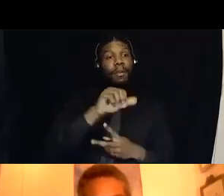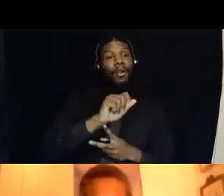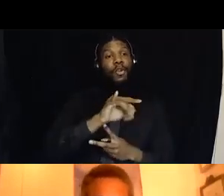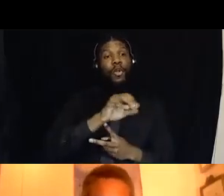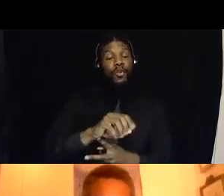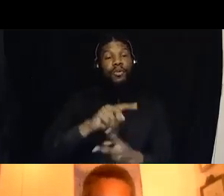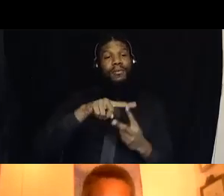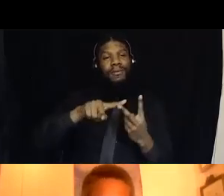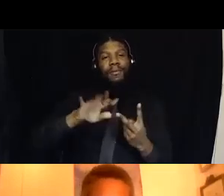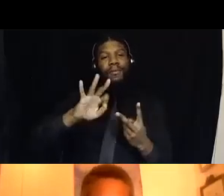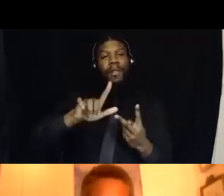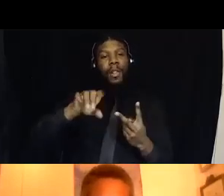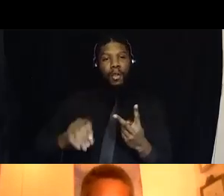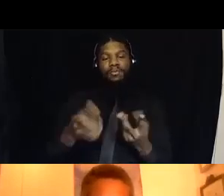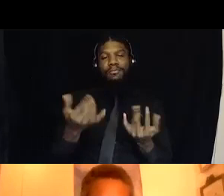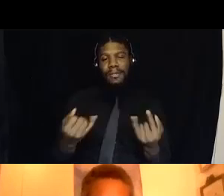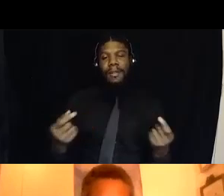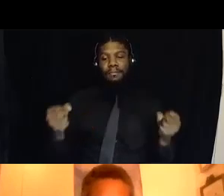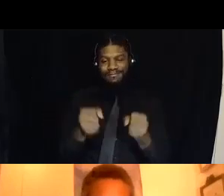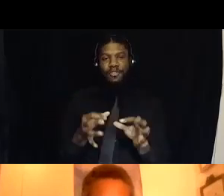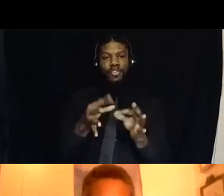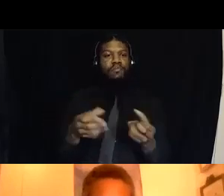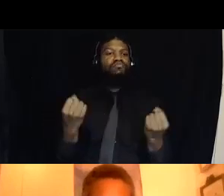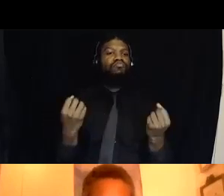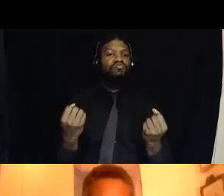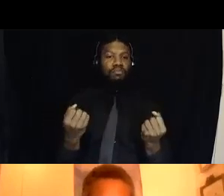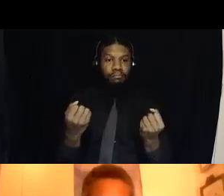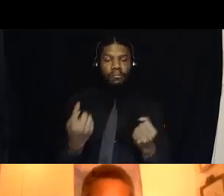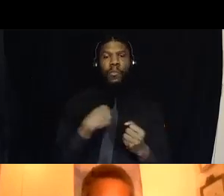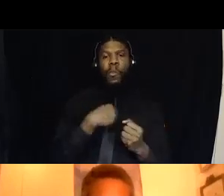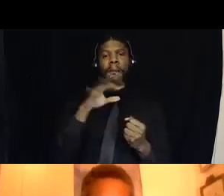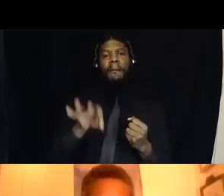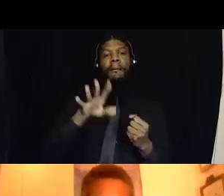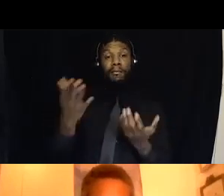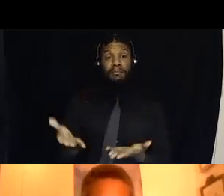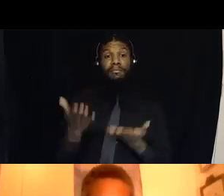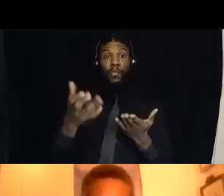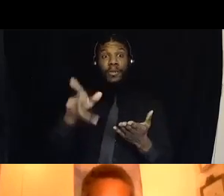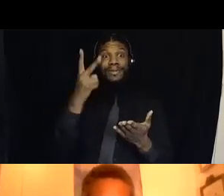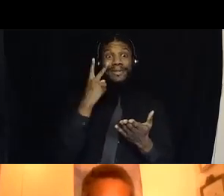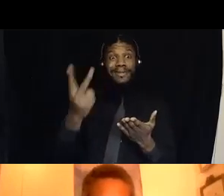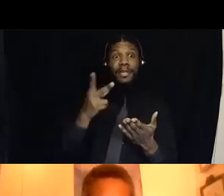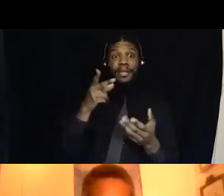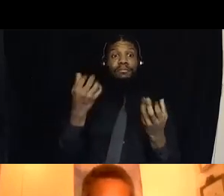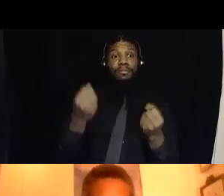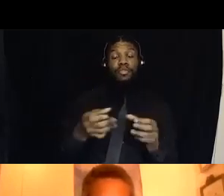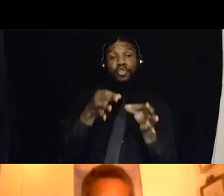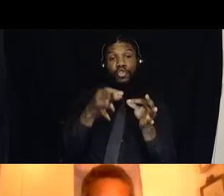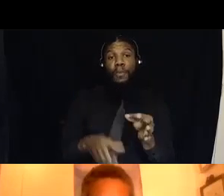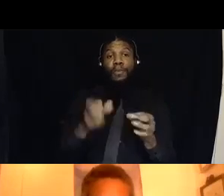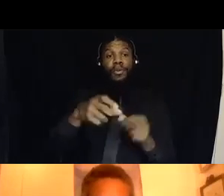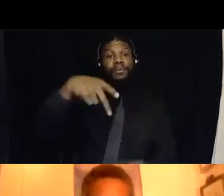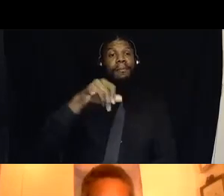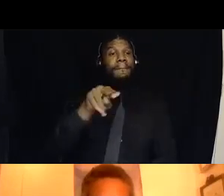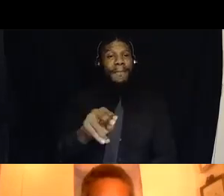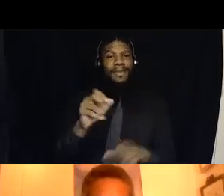interpretation is available for tonight's program. We recommend you pin the interpreter on your screen to ensure you can access ASL interpretation